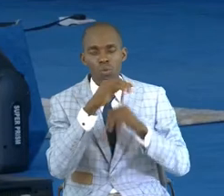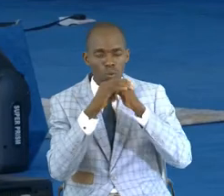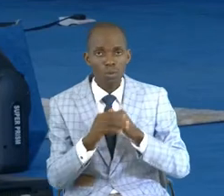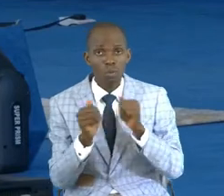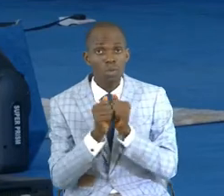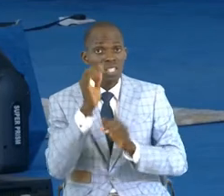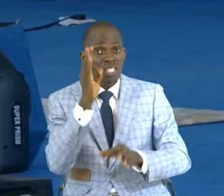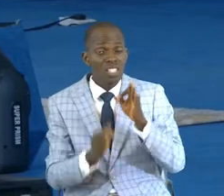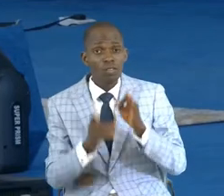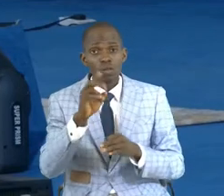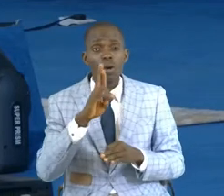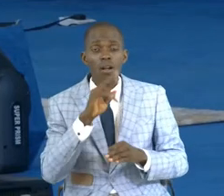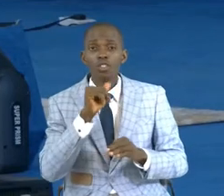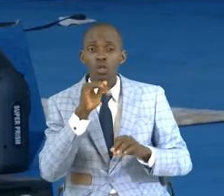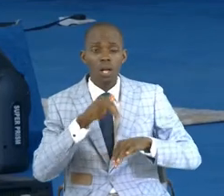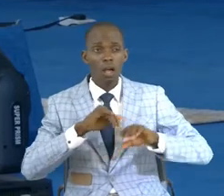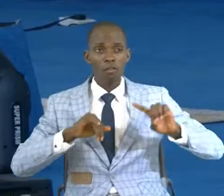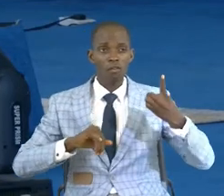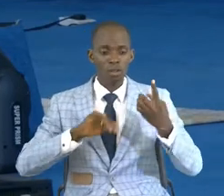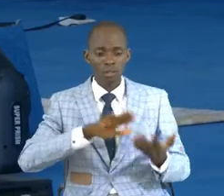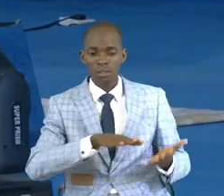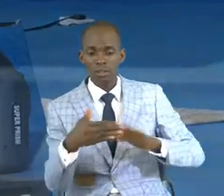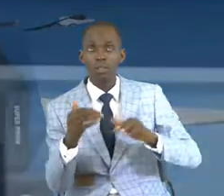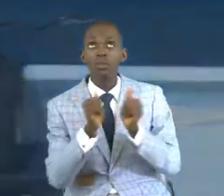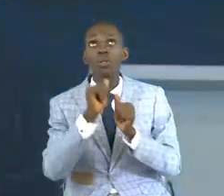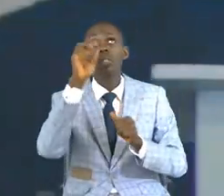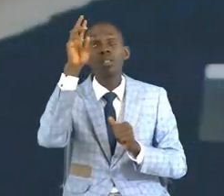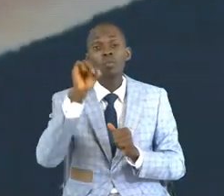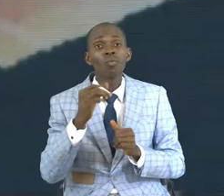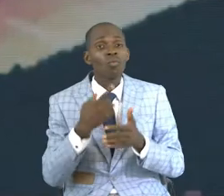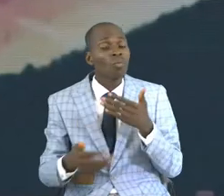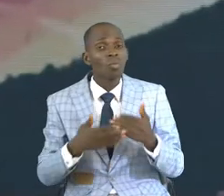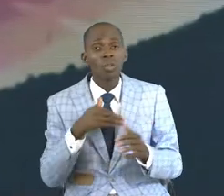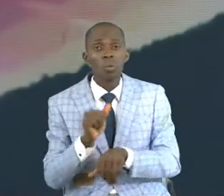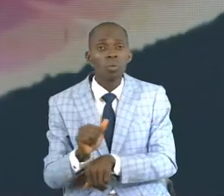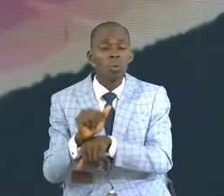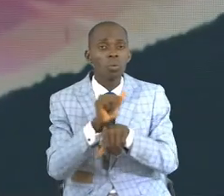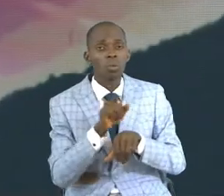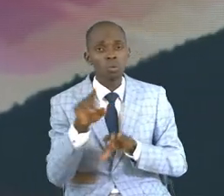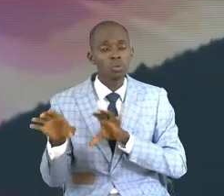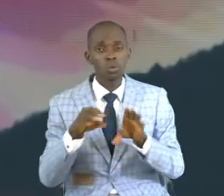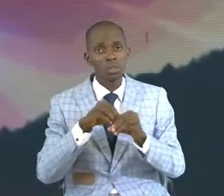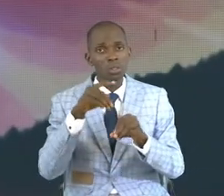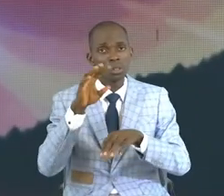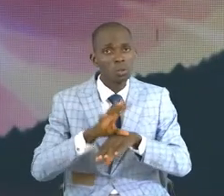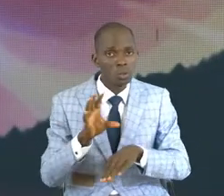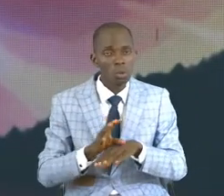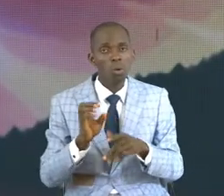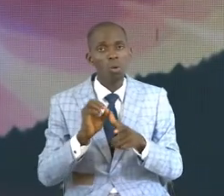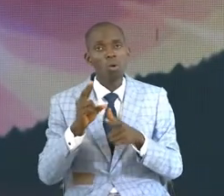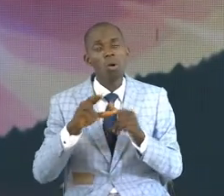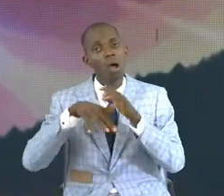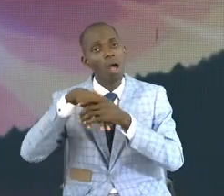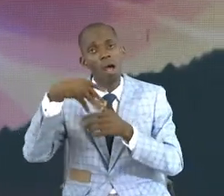Him, whatever activity we're involved in the church or outside the